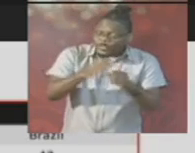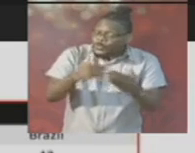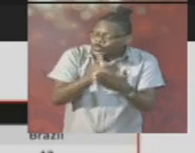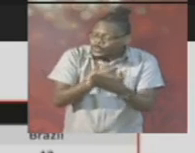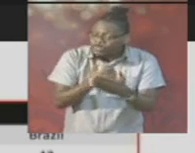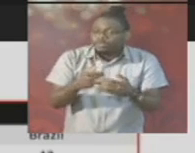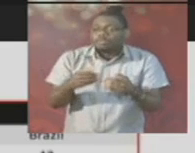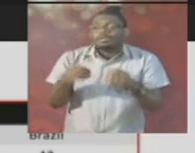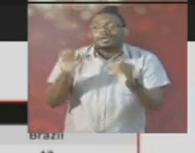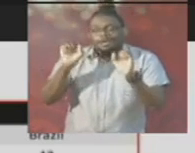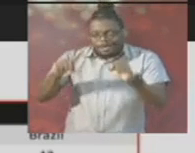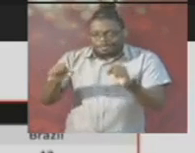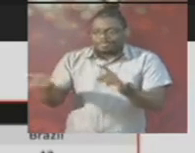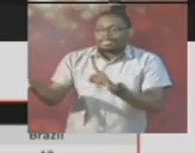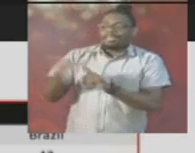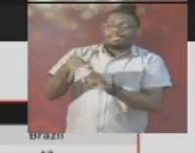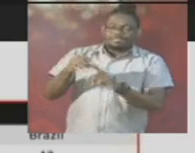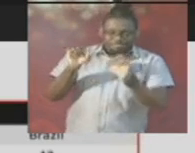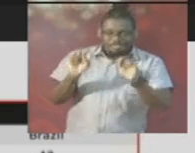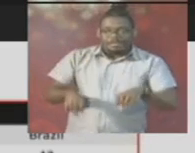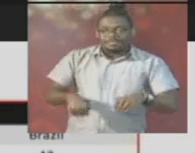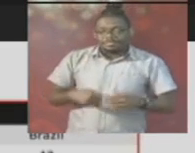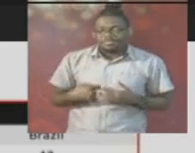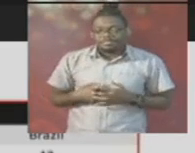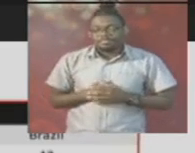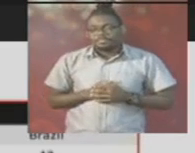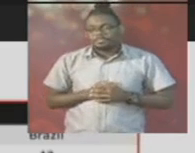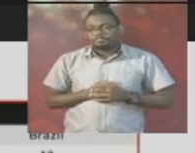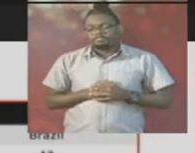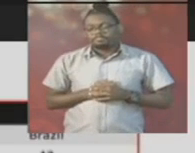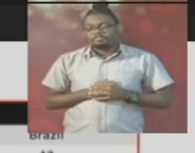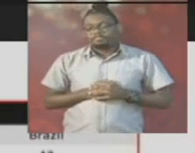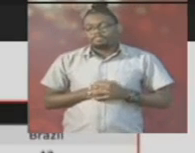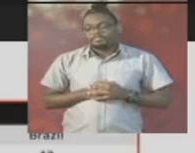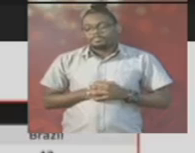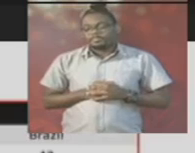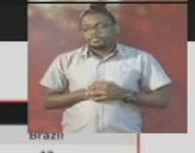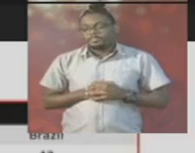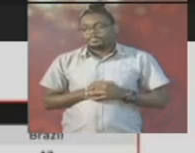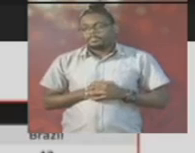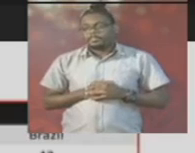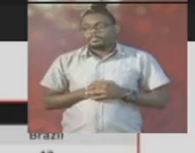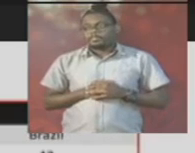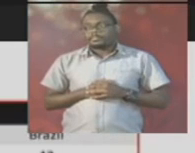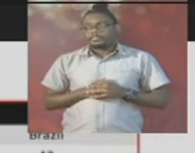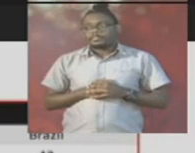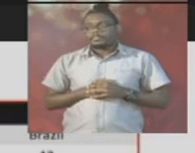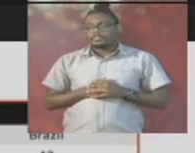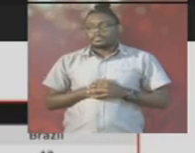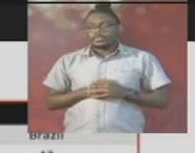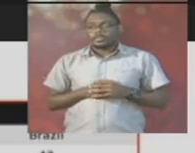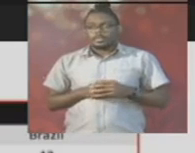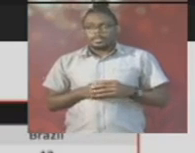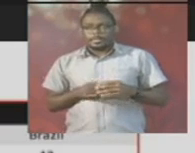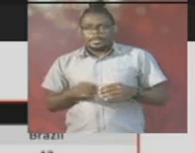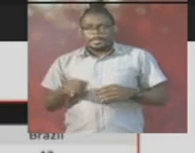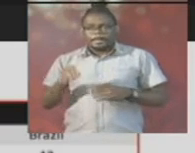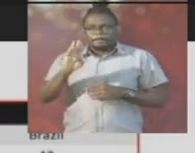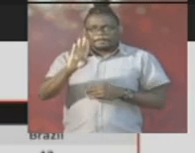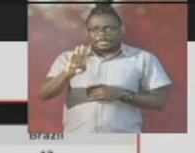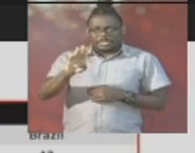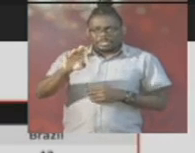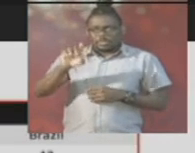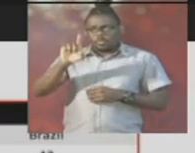this resistance to antibody neutralization is not as great as observed in B1351. That's the one that was